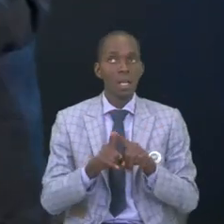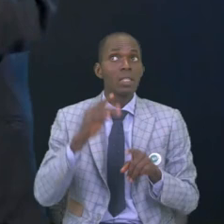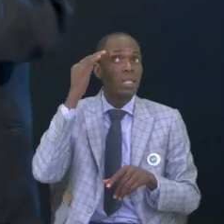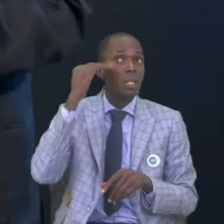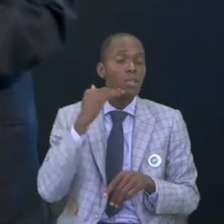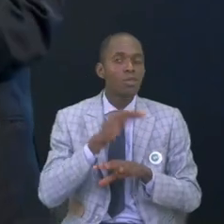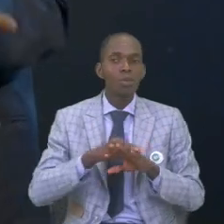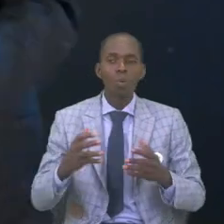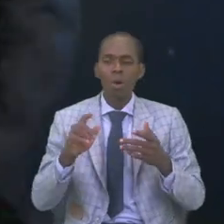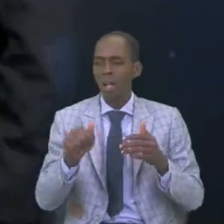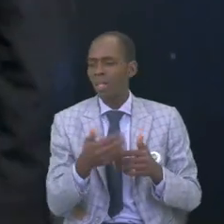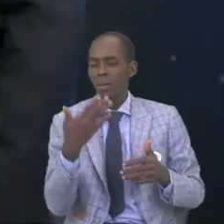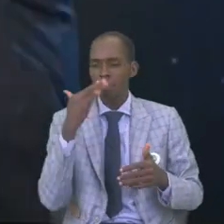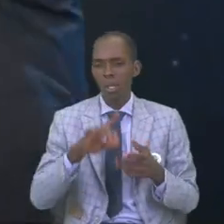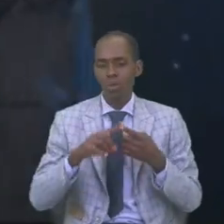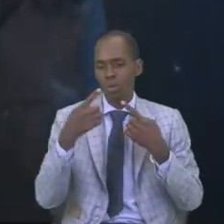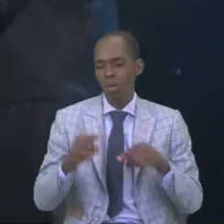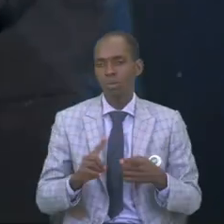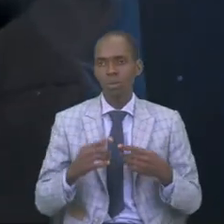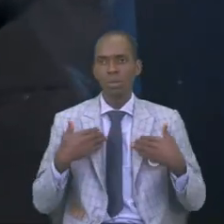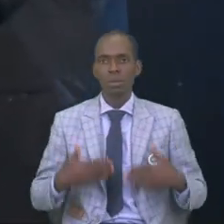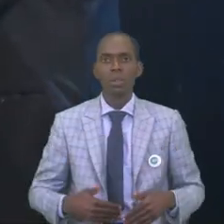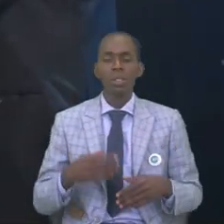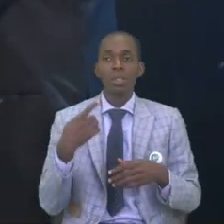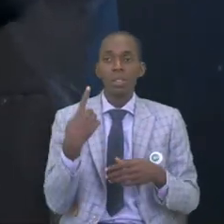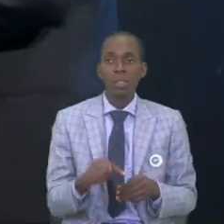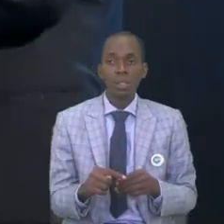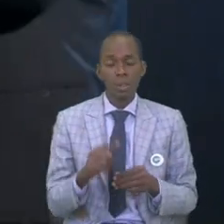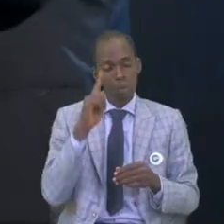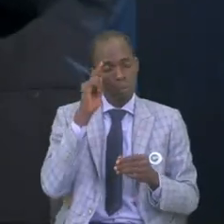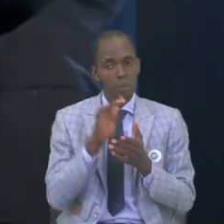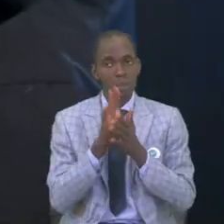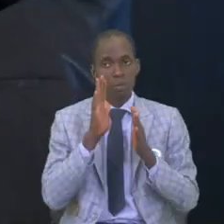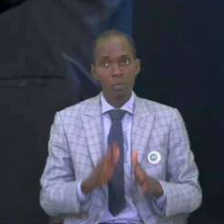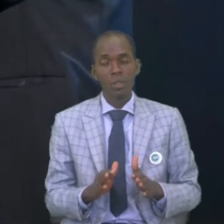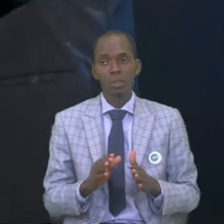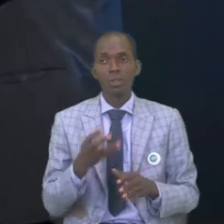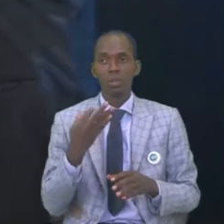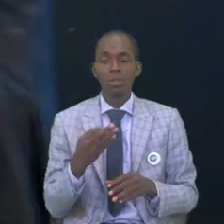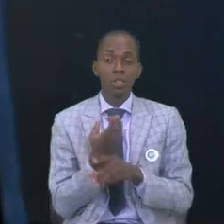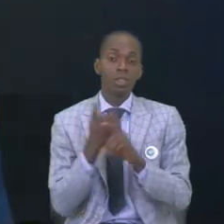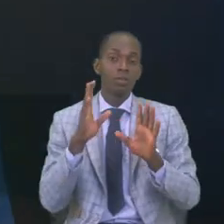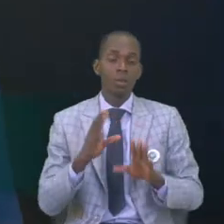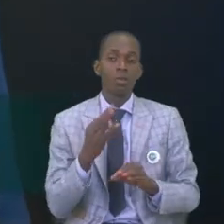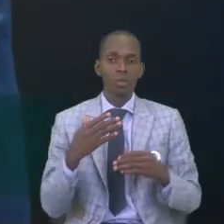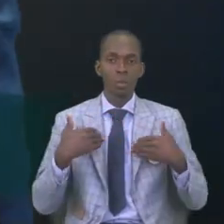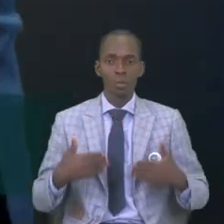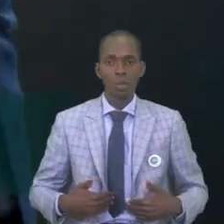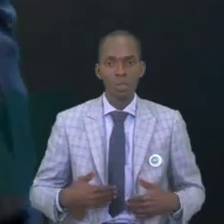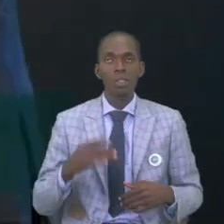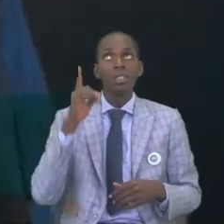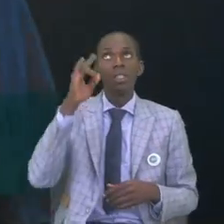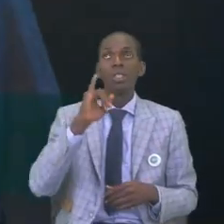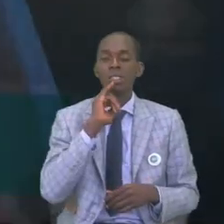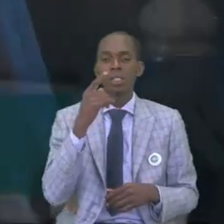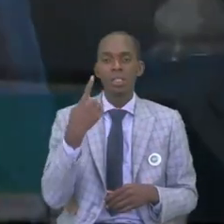the body. If the believers in the body will believe him, the deliverer of true believers. Look